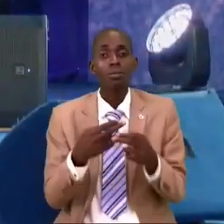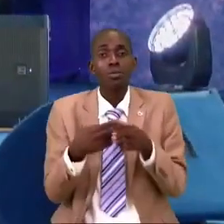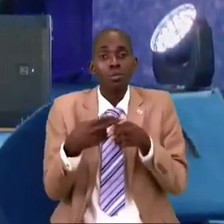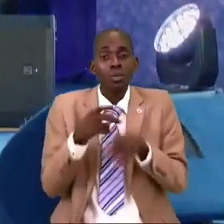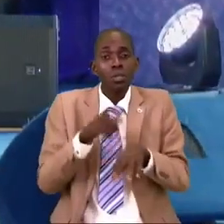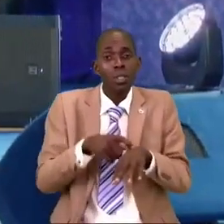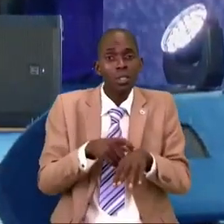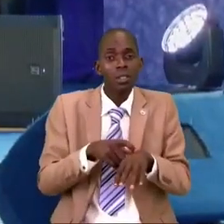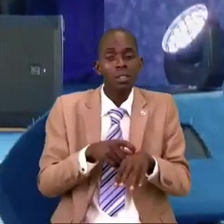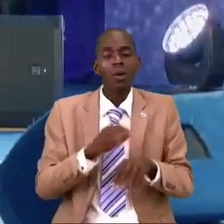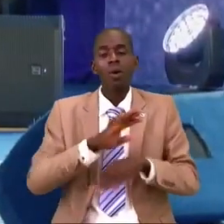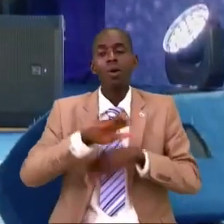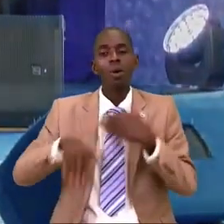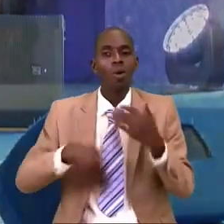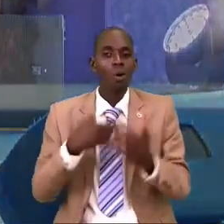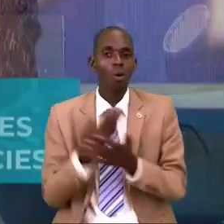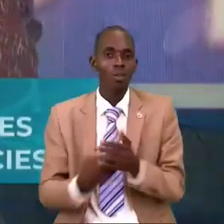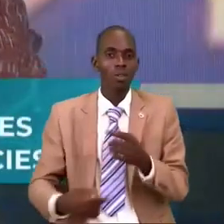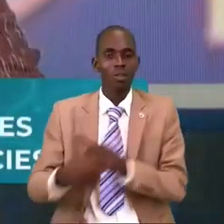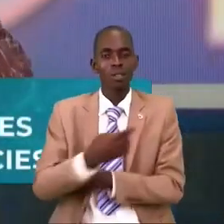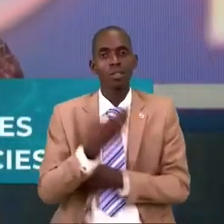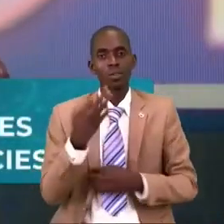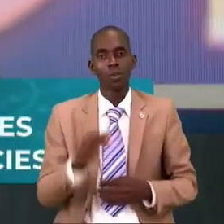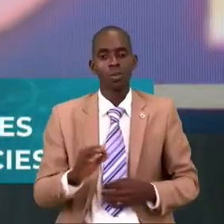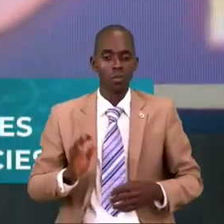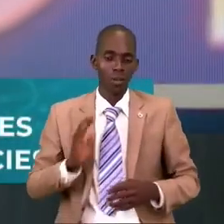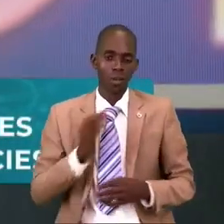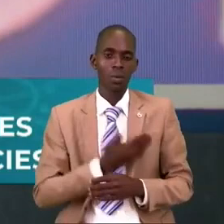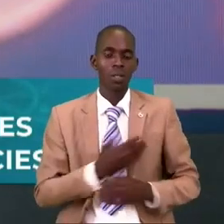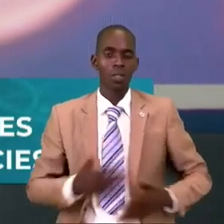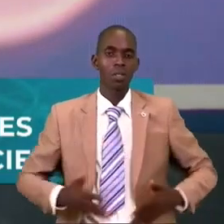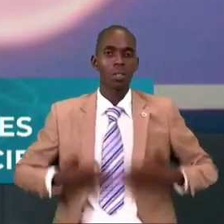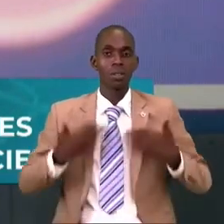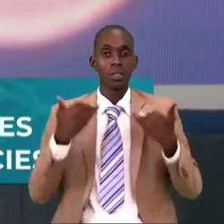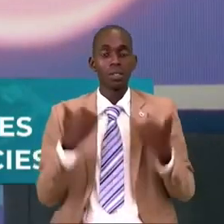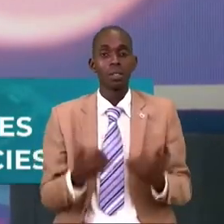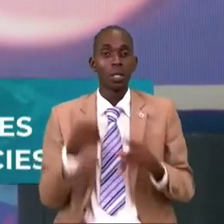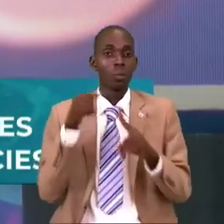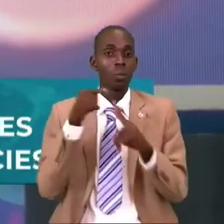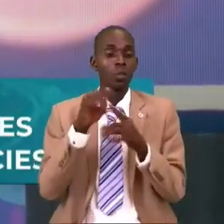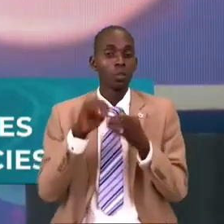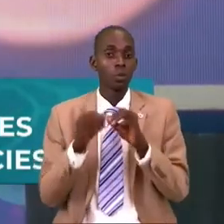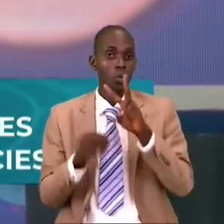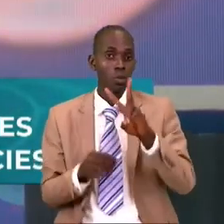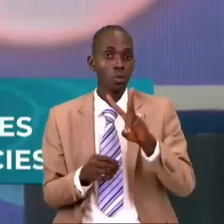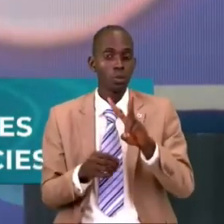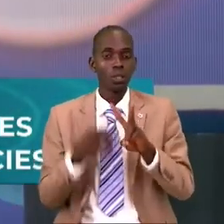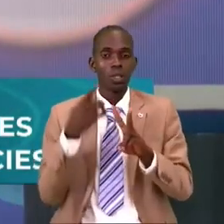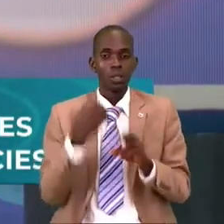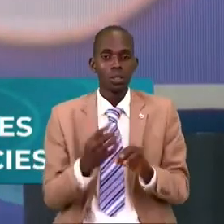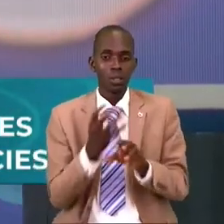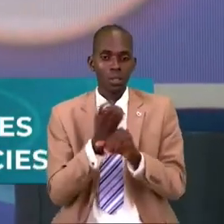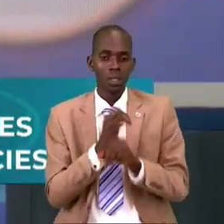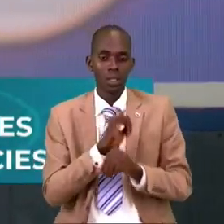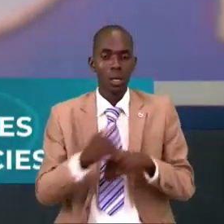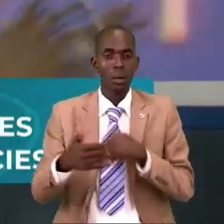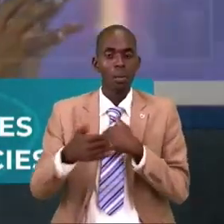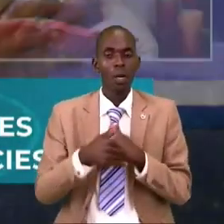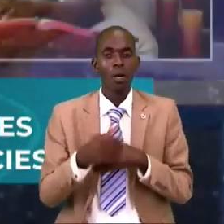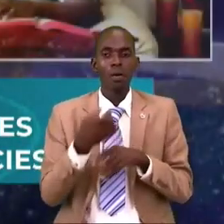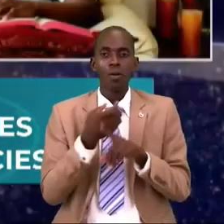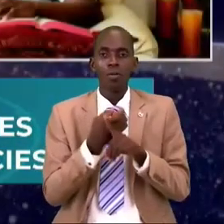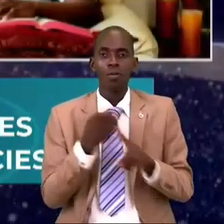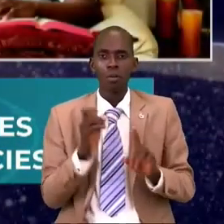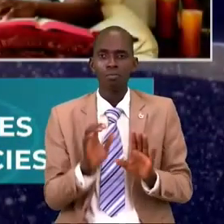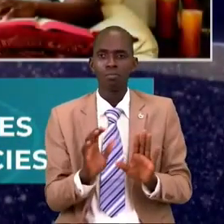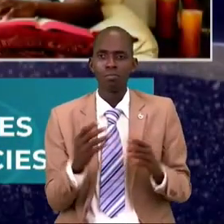recovery from frightful sicknesses through the gracious, unceasing mercies of God.